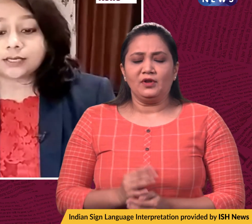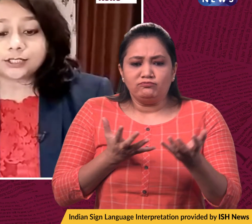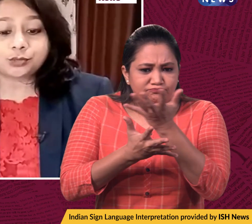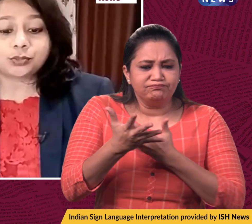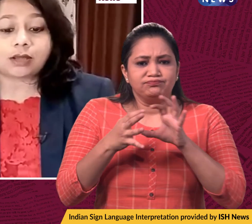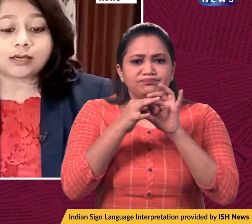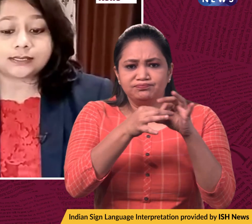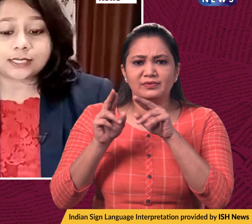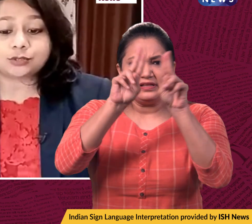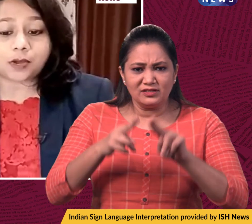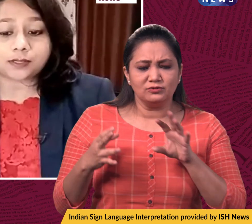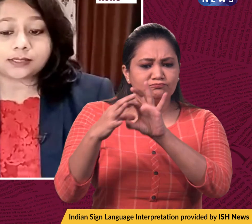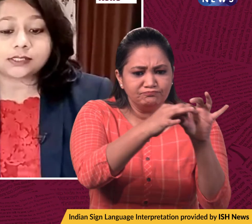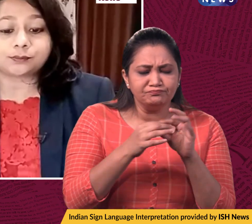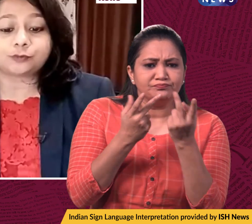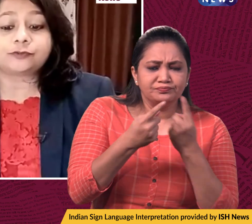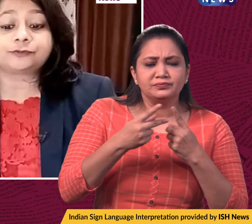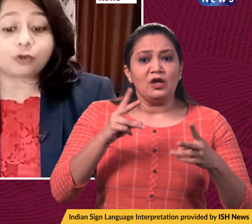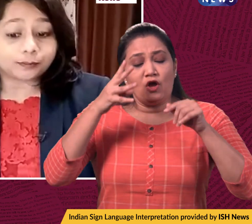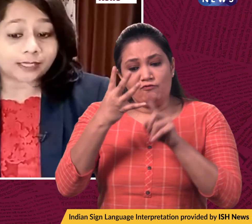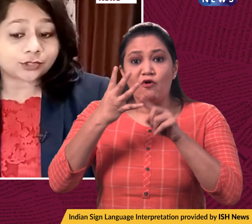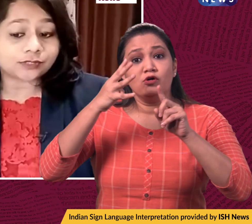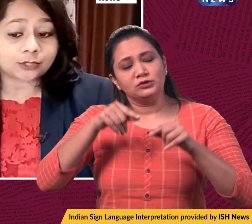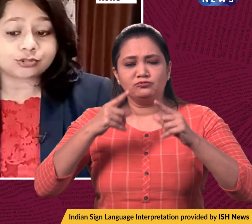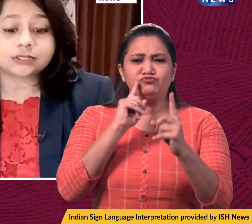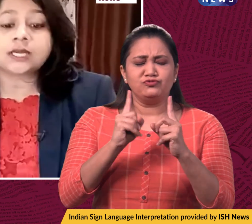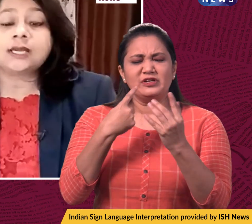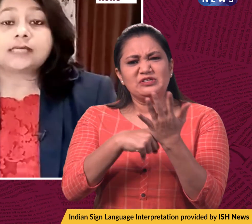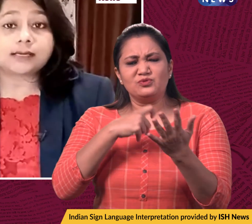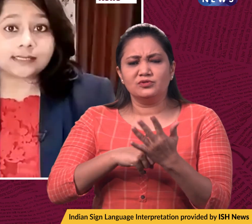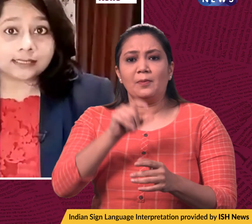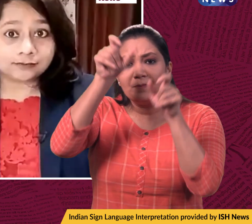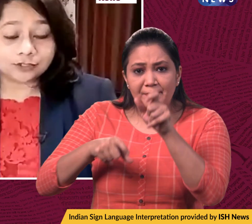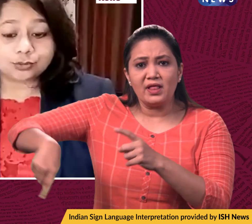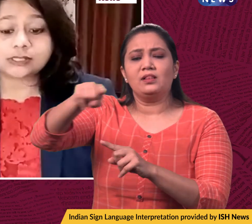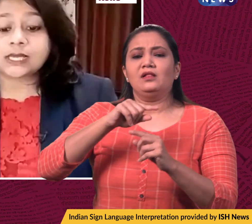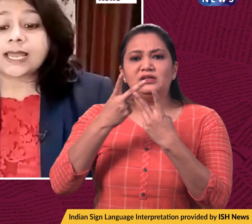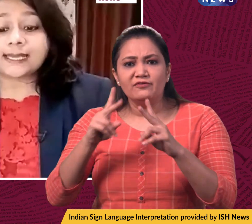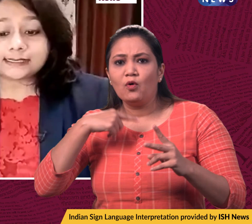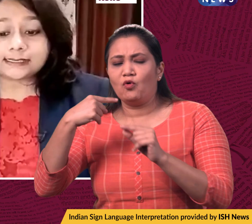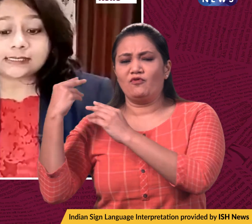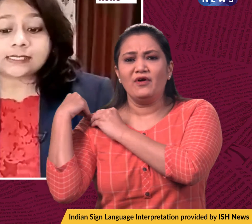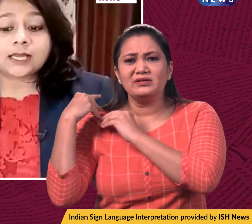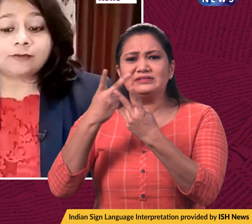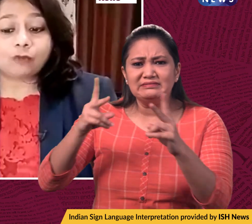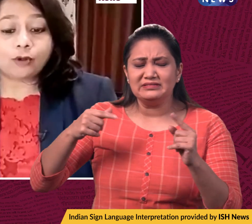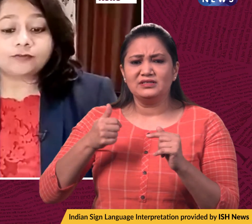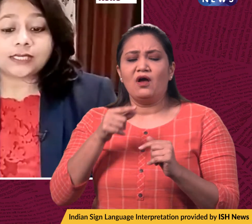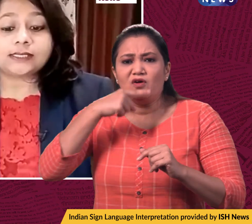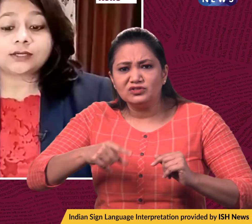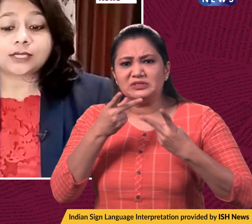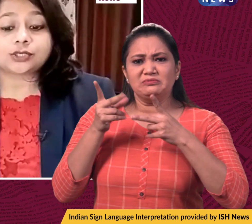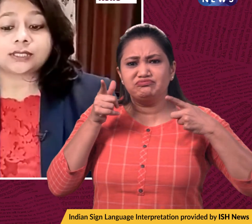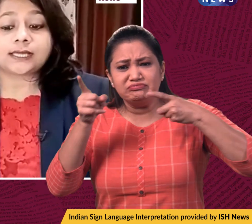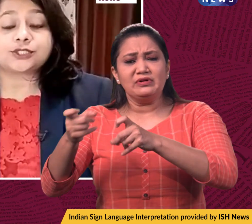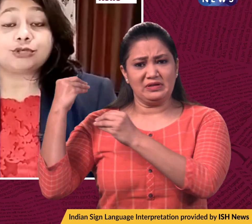in consultation with our international partners, has approved a fourth package of sanctions targeting individuals and entities involved